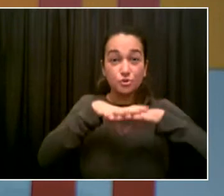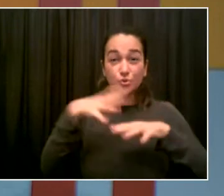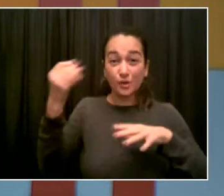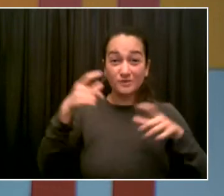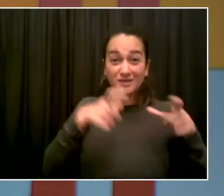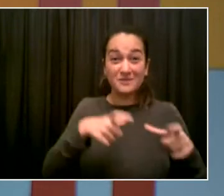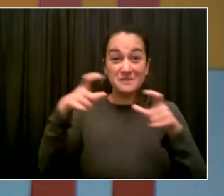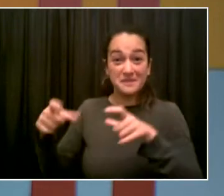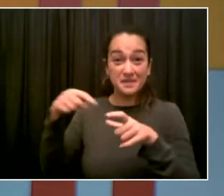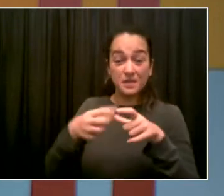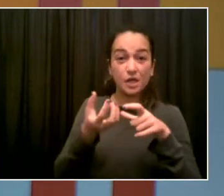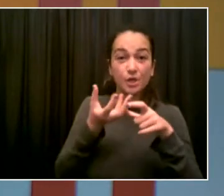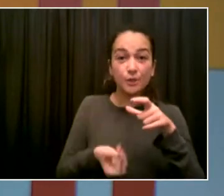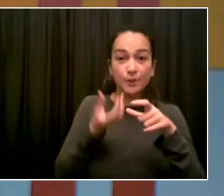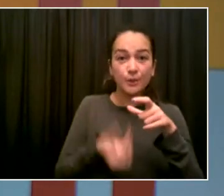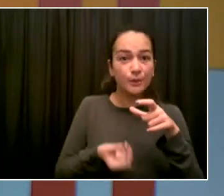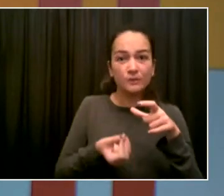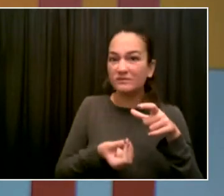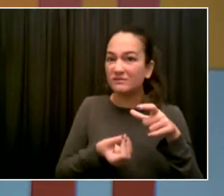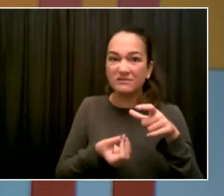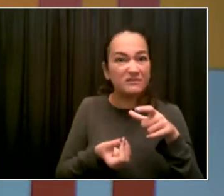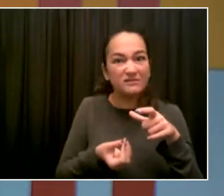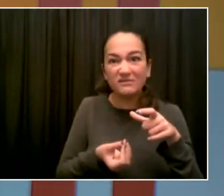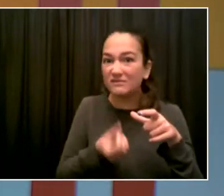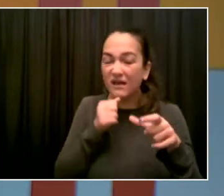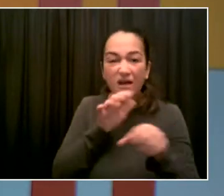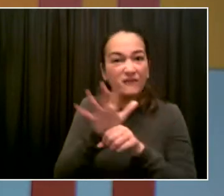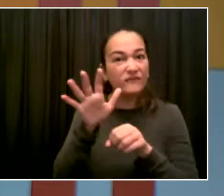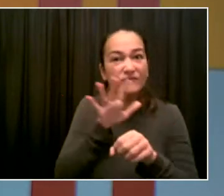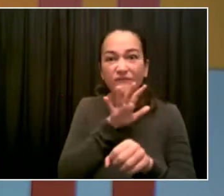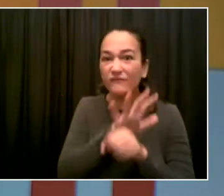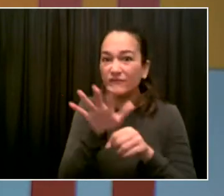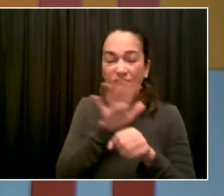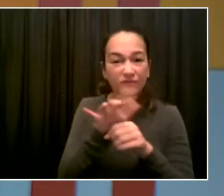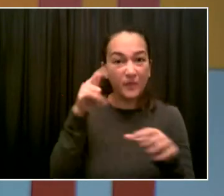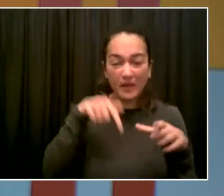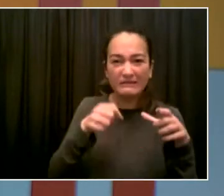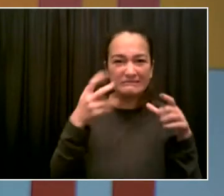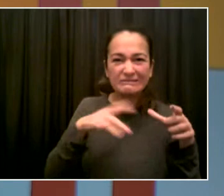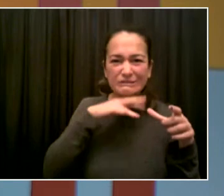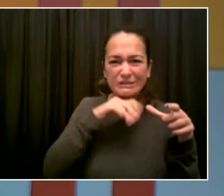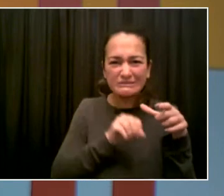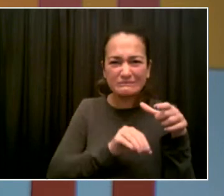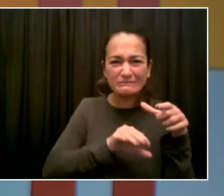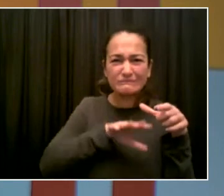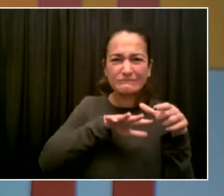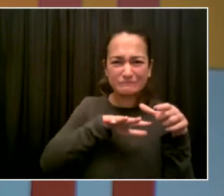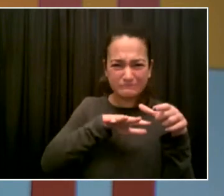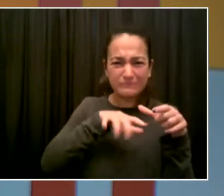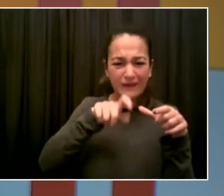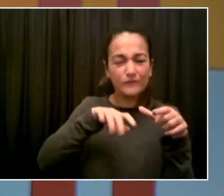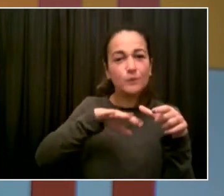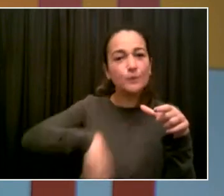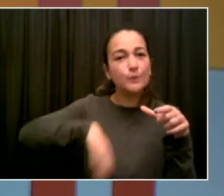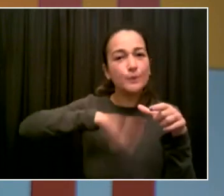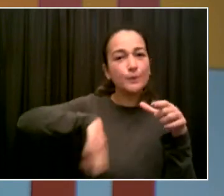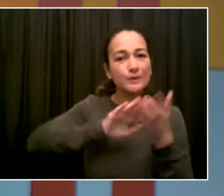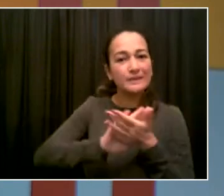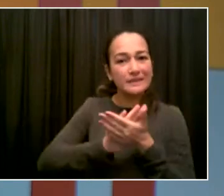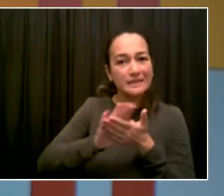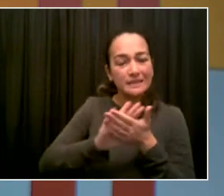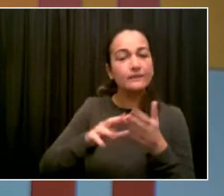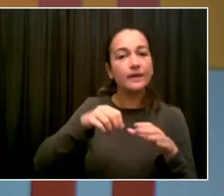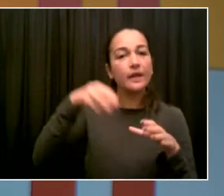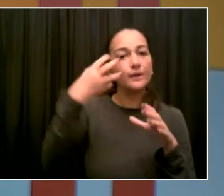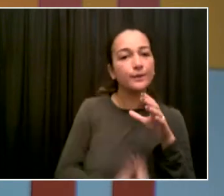The sewer system is not built, the entire city sewer system is not built for that level of water. So we have to look in the eye